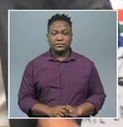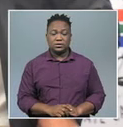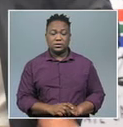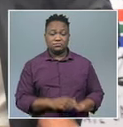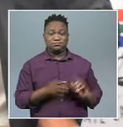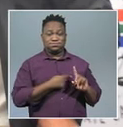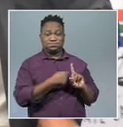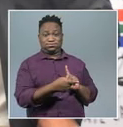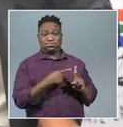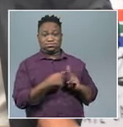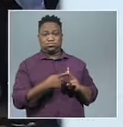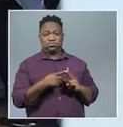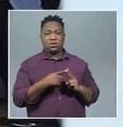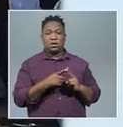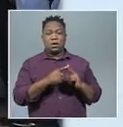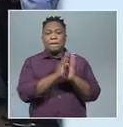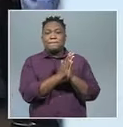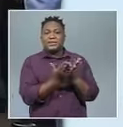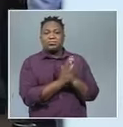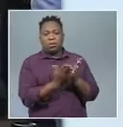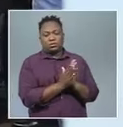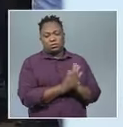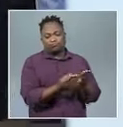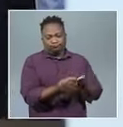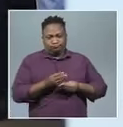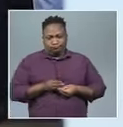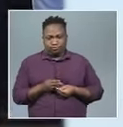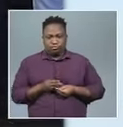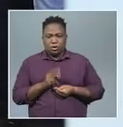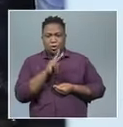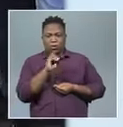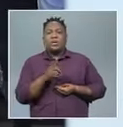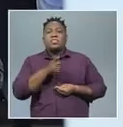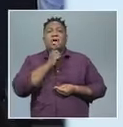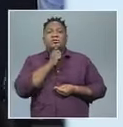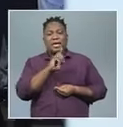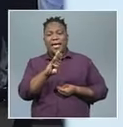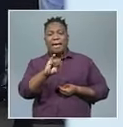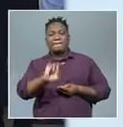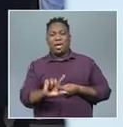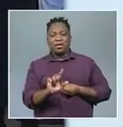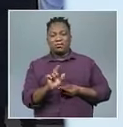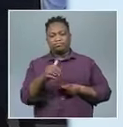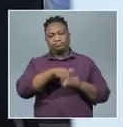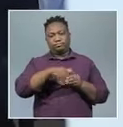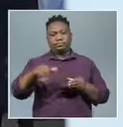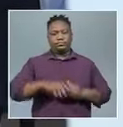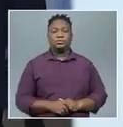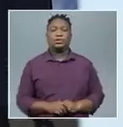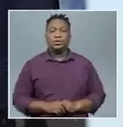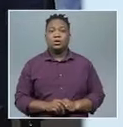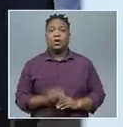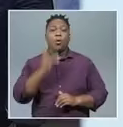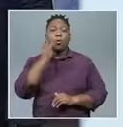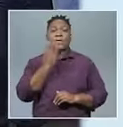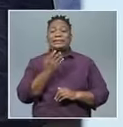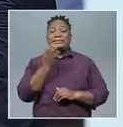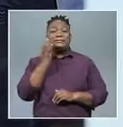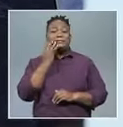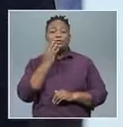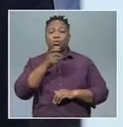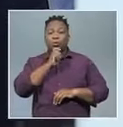to hand over their passports and granted 20,000 rand bail. Whenever they need to use such travelling documents,